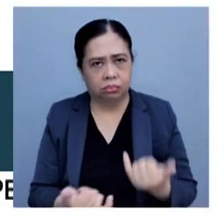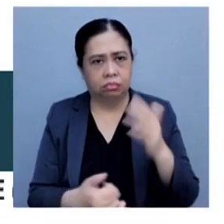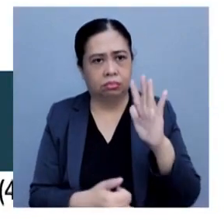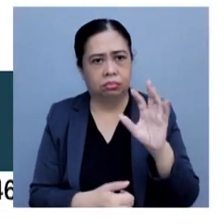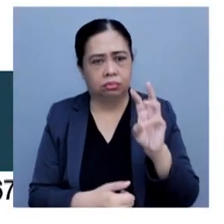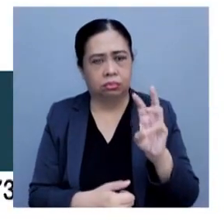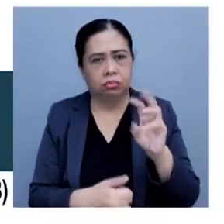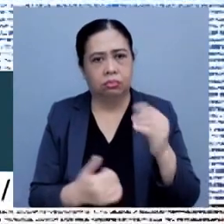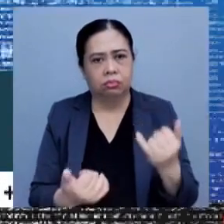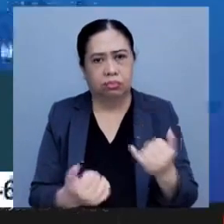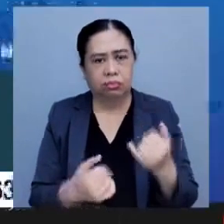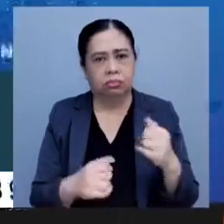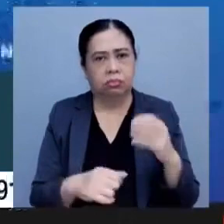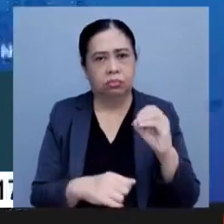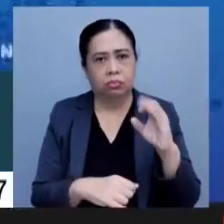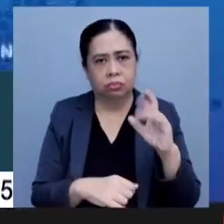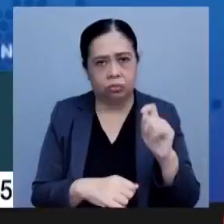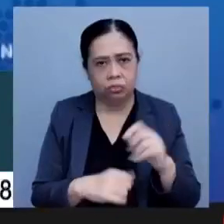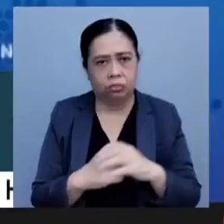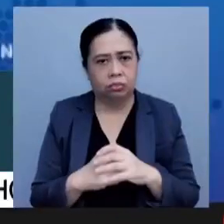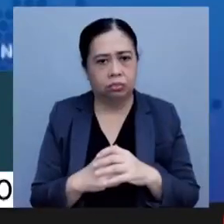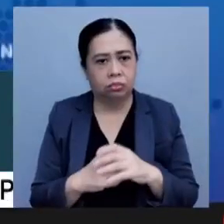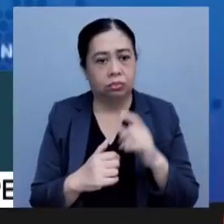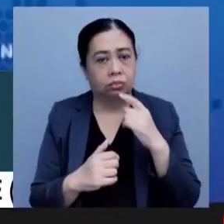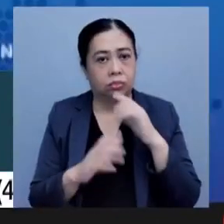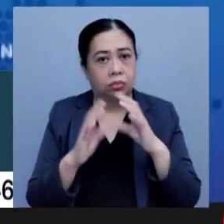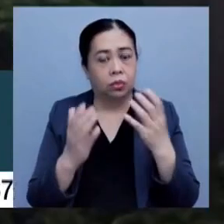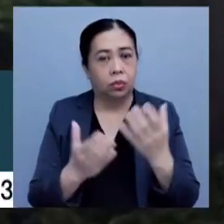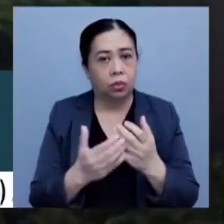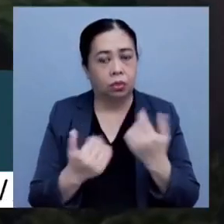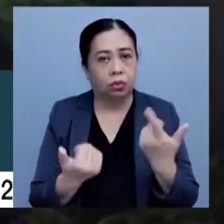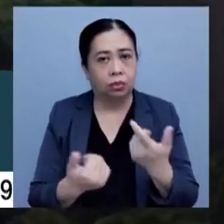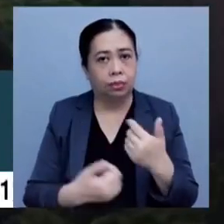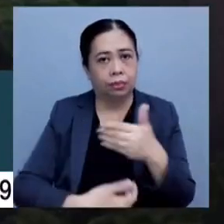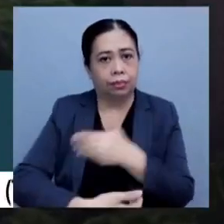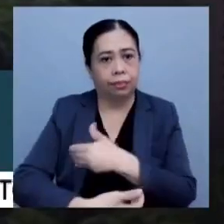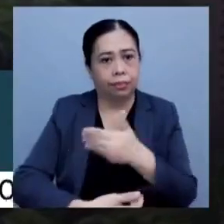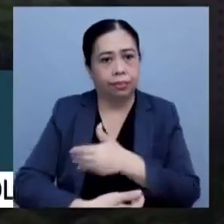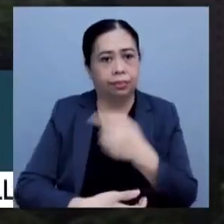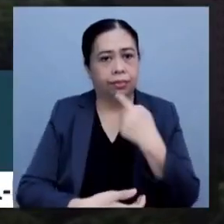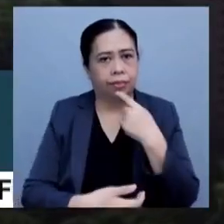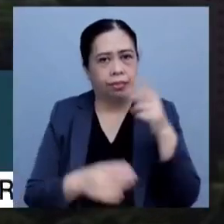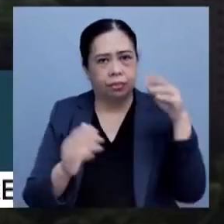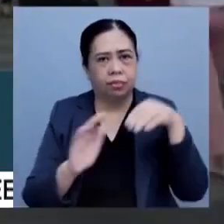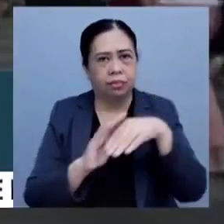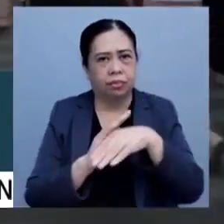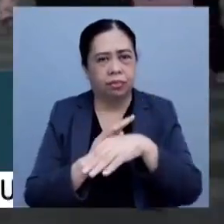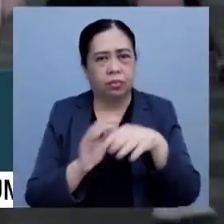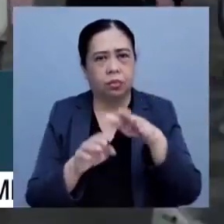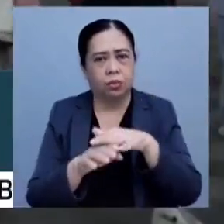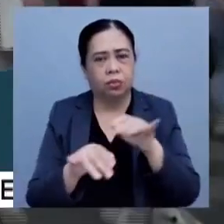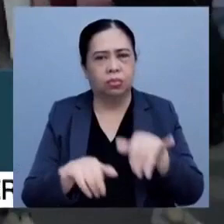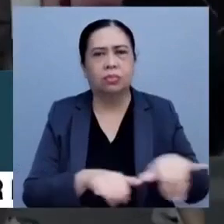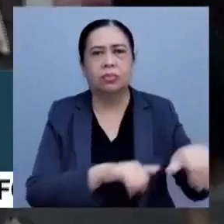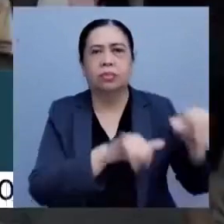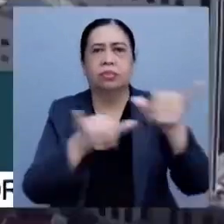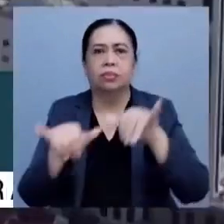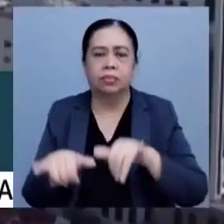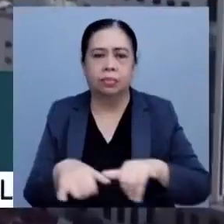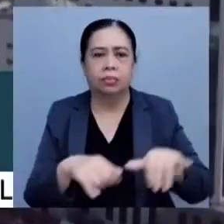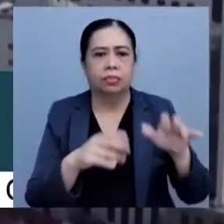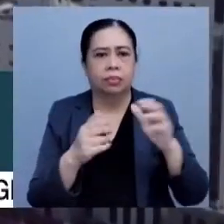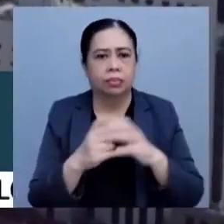5.6% in October. The global financial institution cites the economic slowdown worldwide, elevated